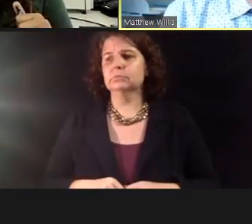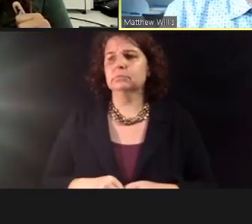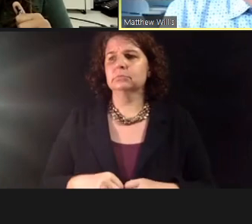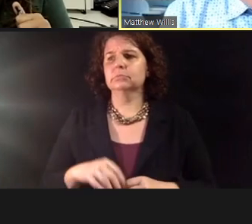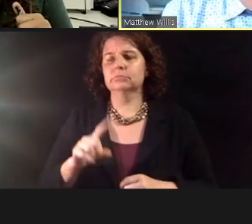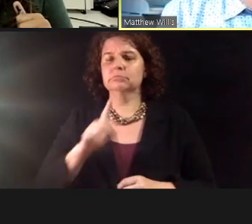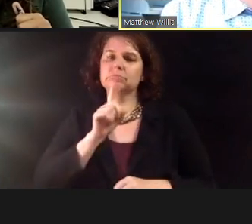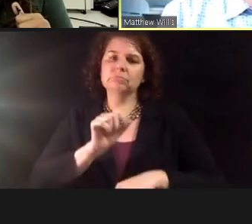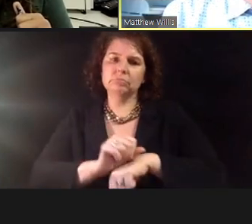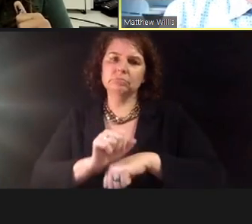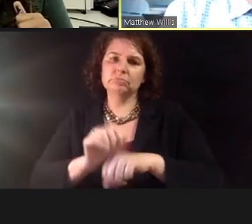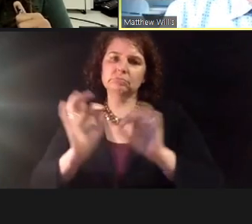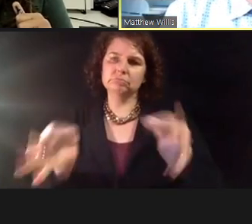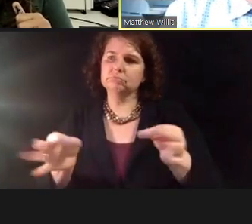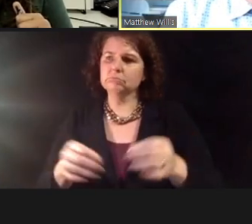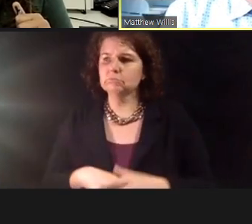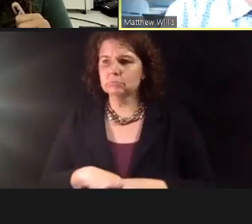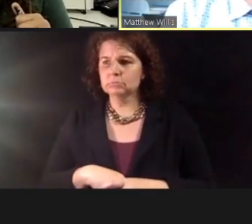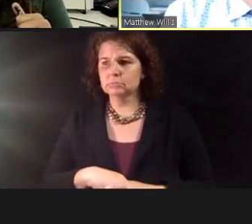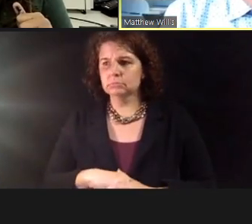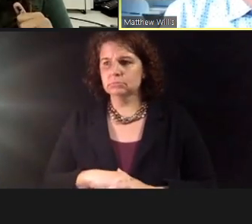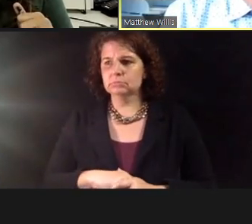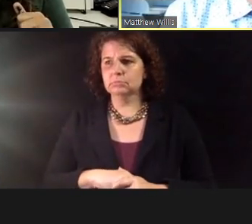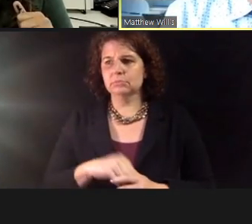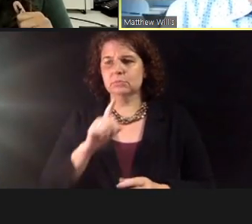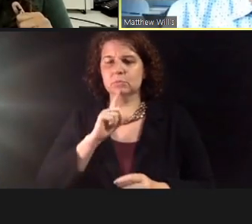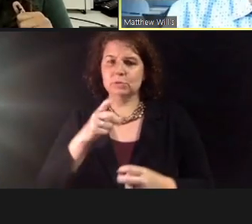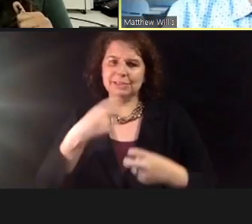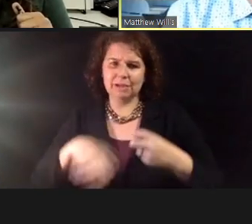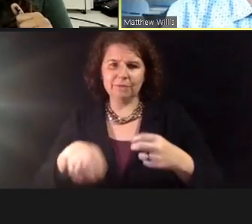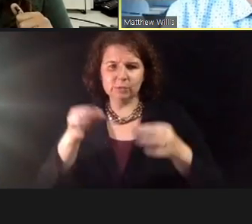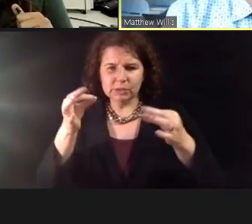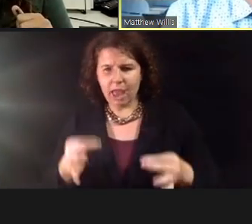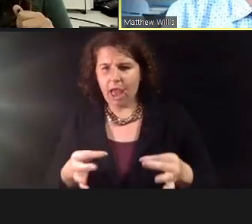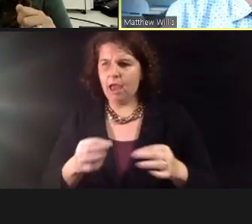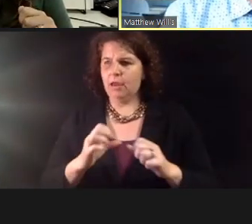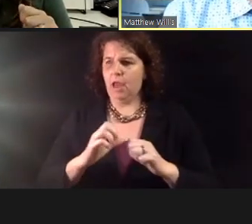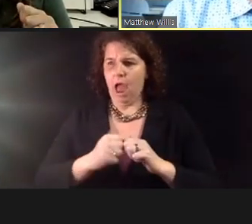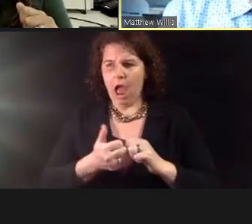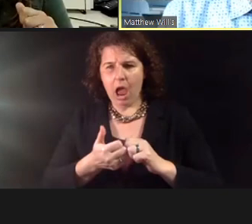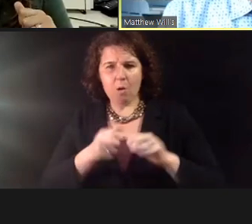it's a bit of a moving target in terms of what the state is actually using as the indicator.